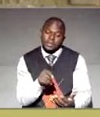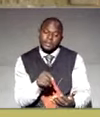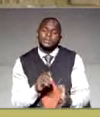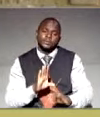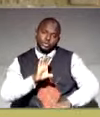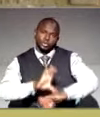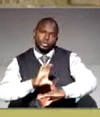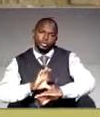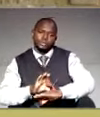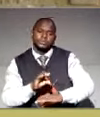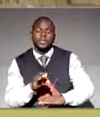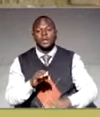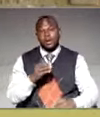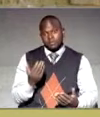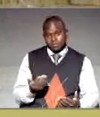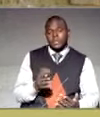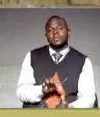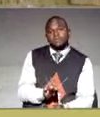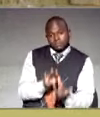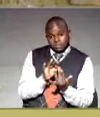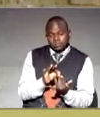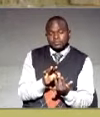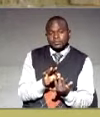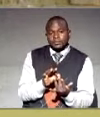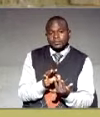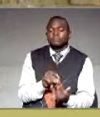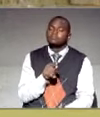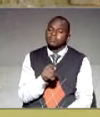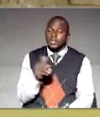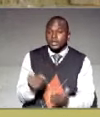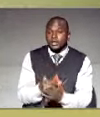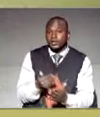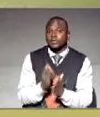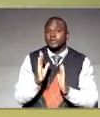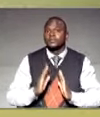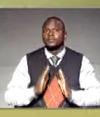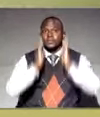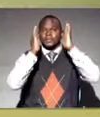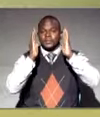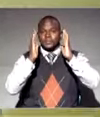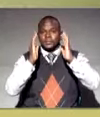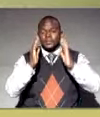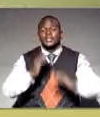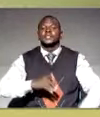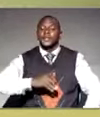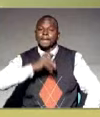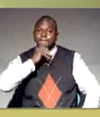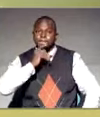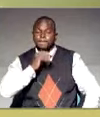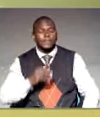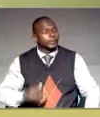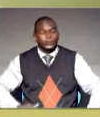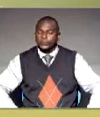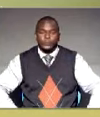diocese. Yes, what's unique about unique about the new bishop is he's a gentleman with so many